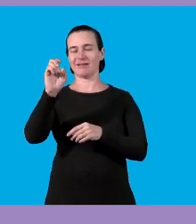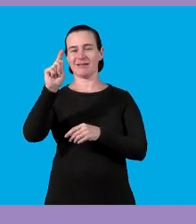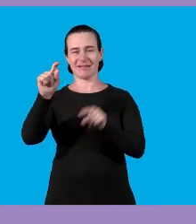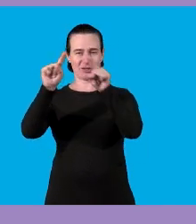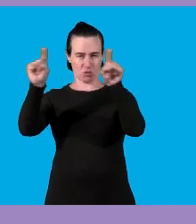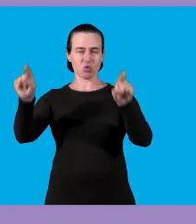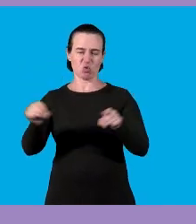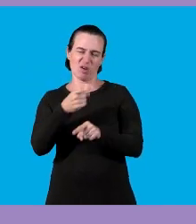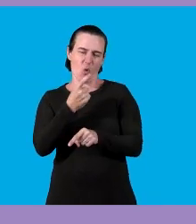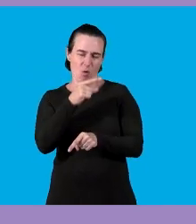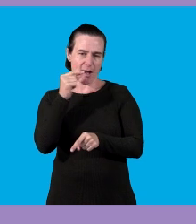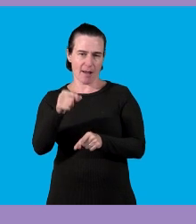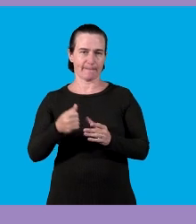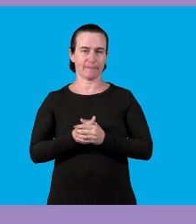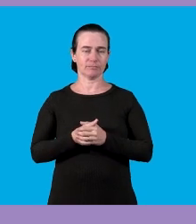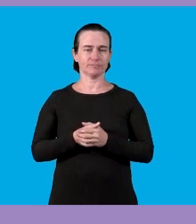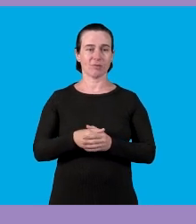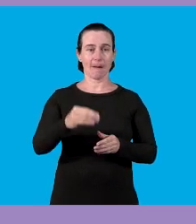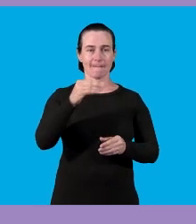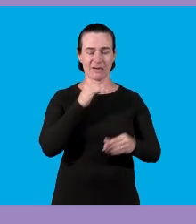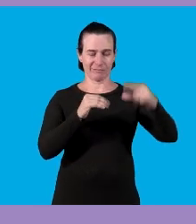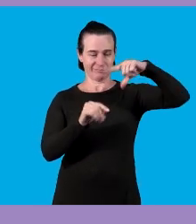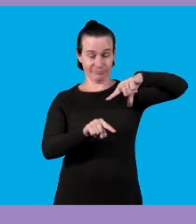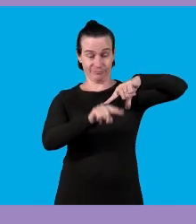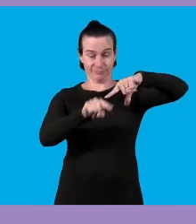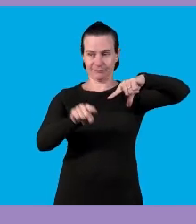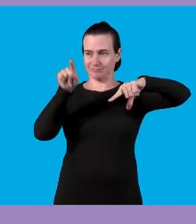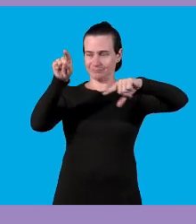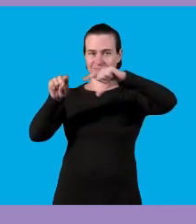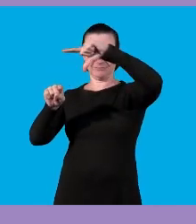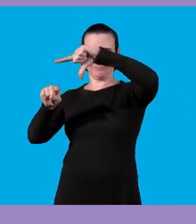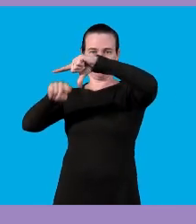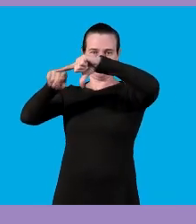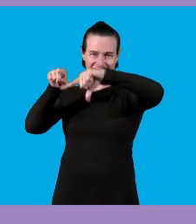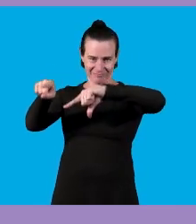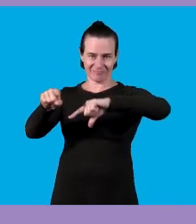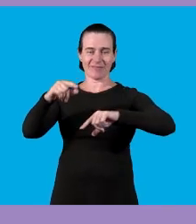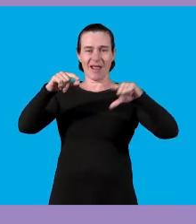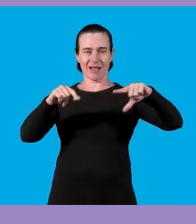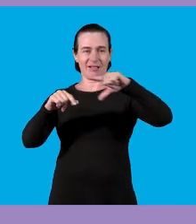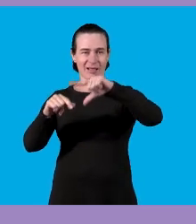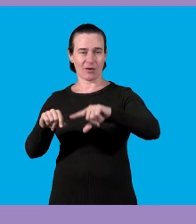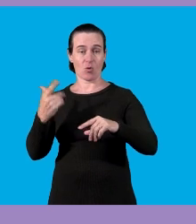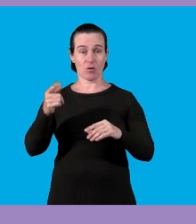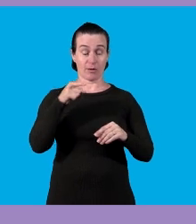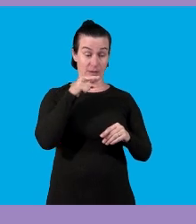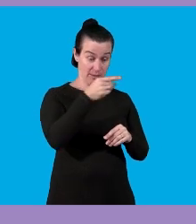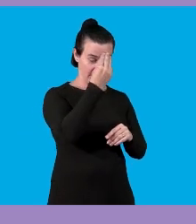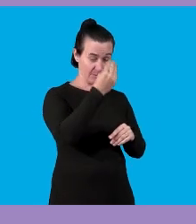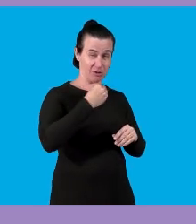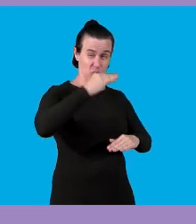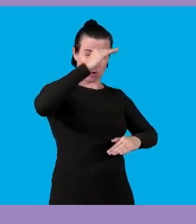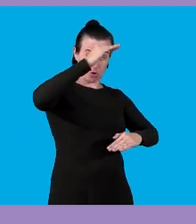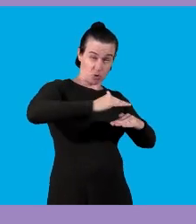angle. And therefore, the corresponding angles would be those, and corresponding sides would be the shortest side on this